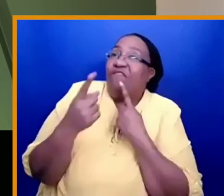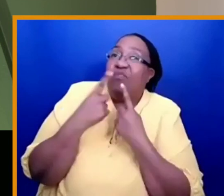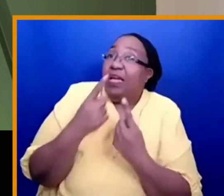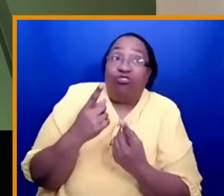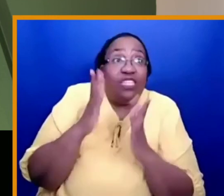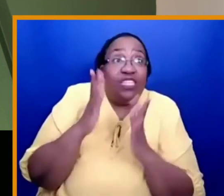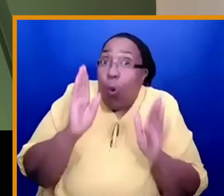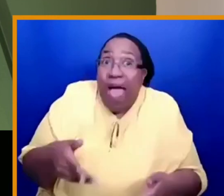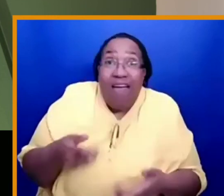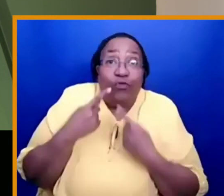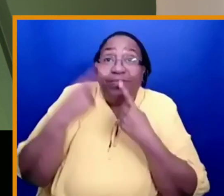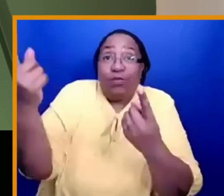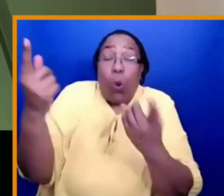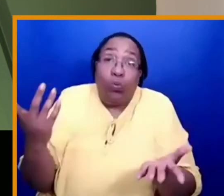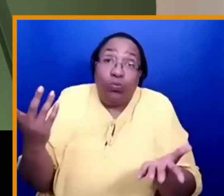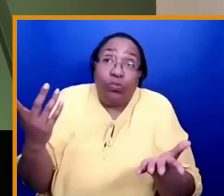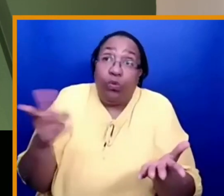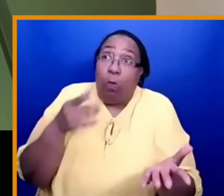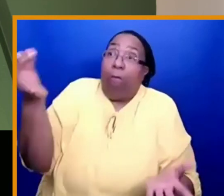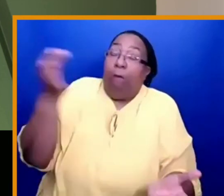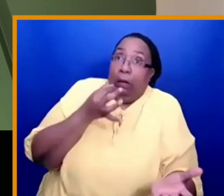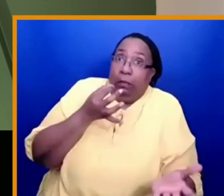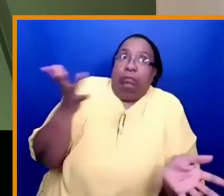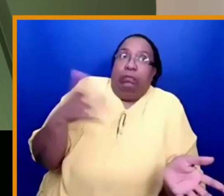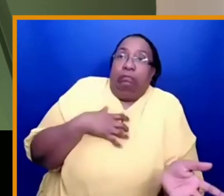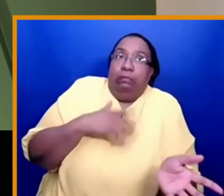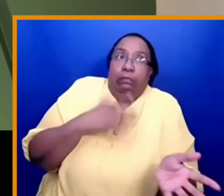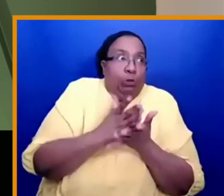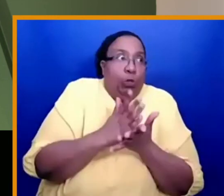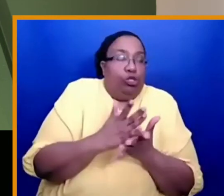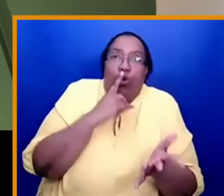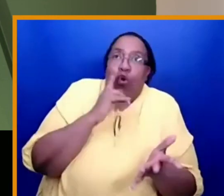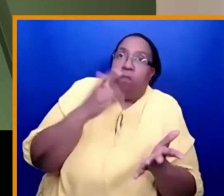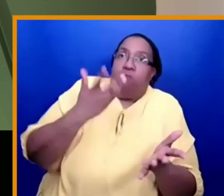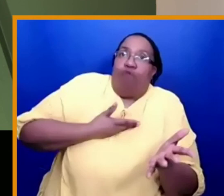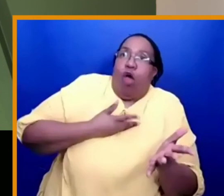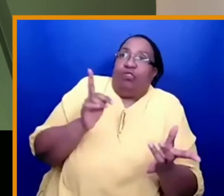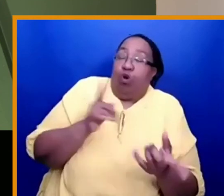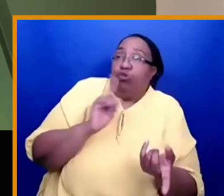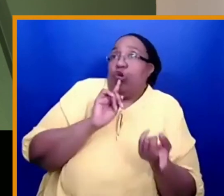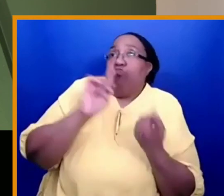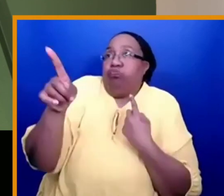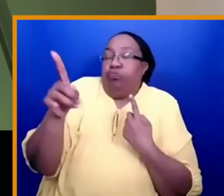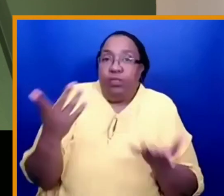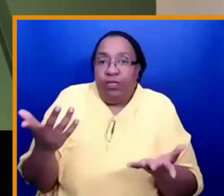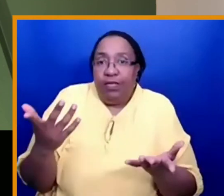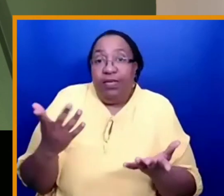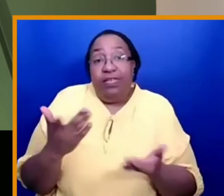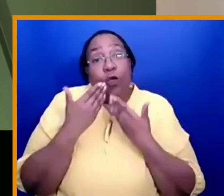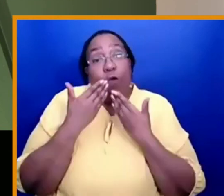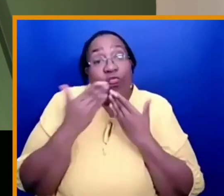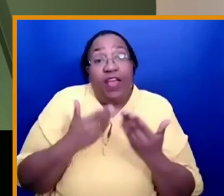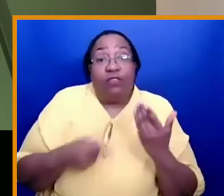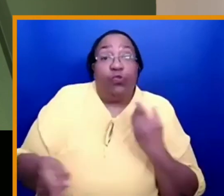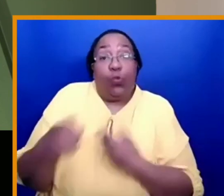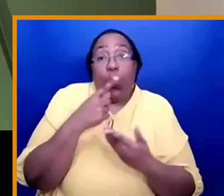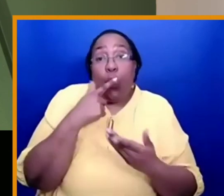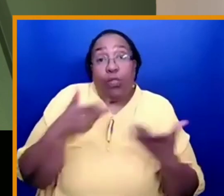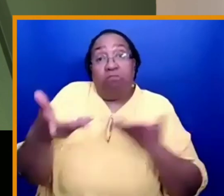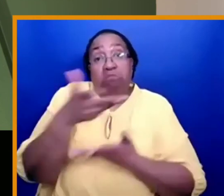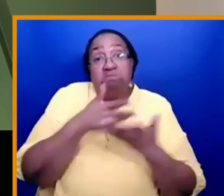disclose if it is asked of them, even if that is in an unlawful way. So thanks to everyone who's spoken on